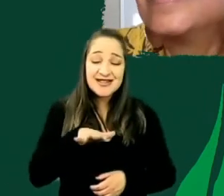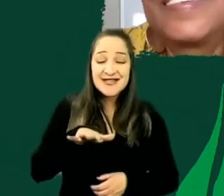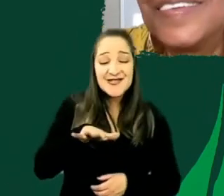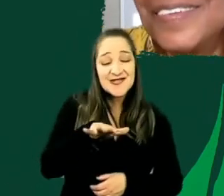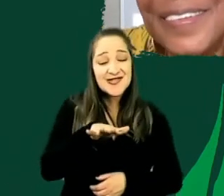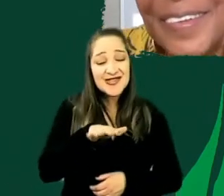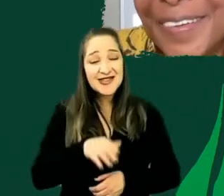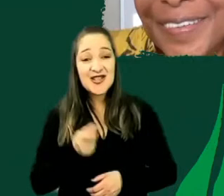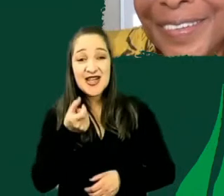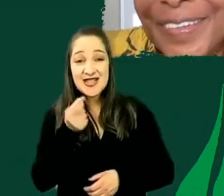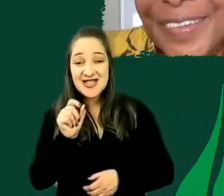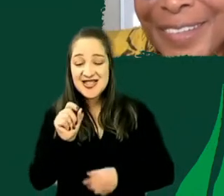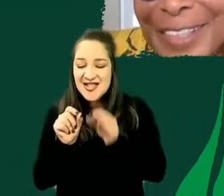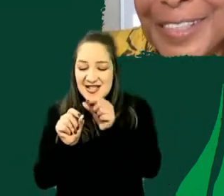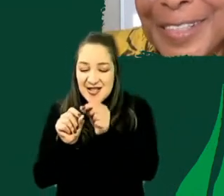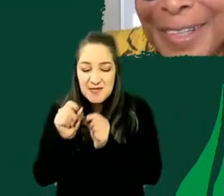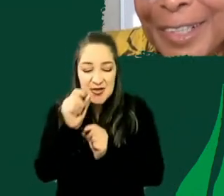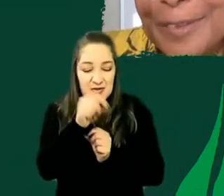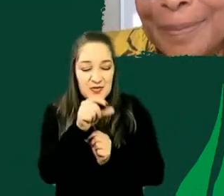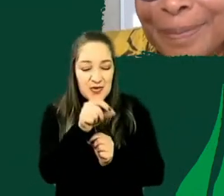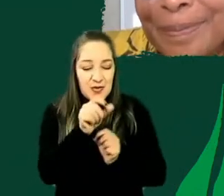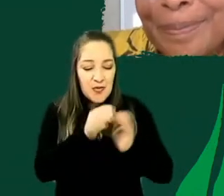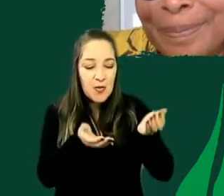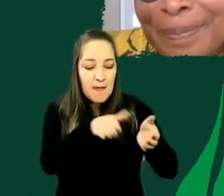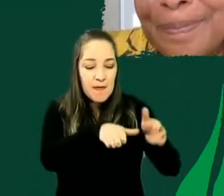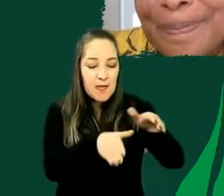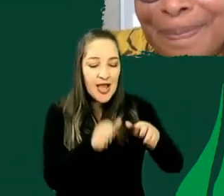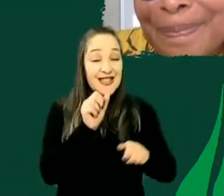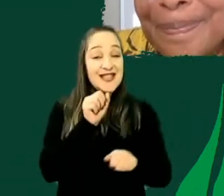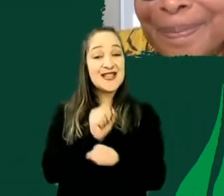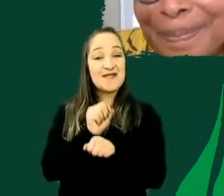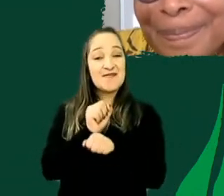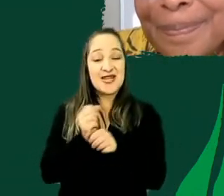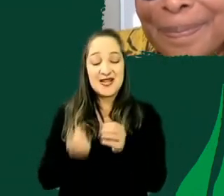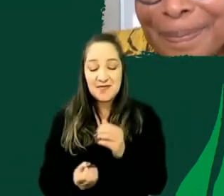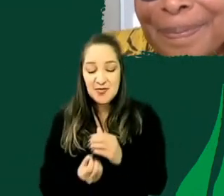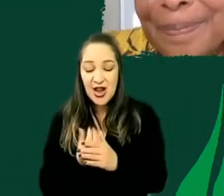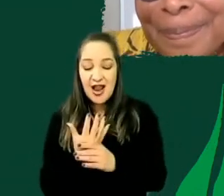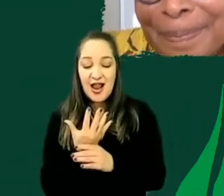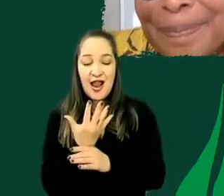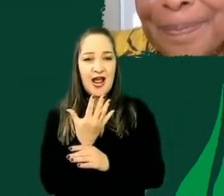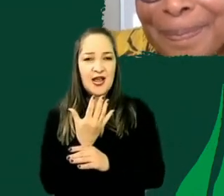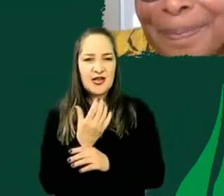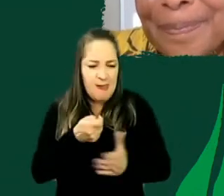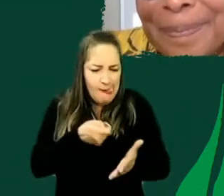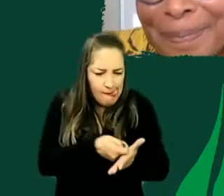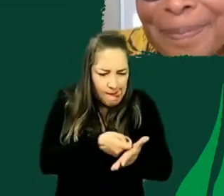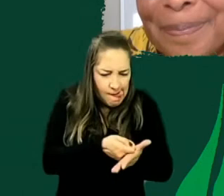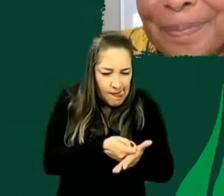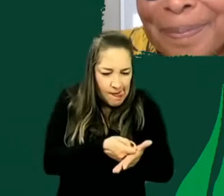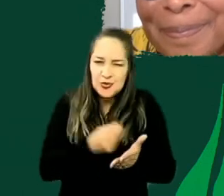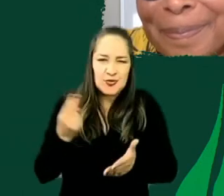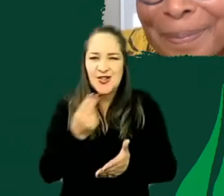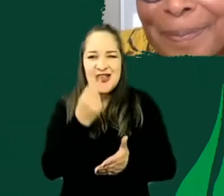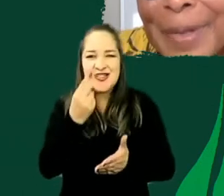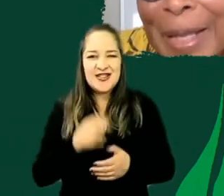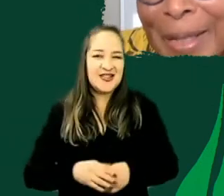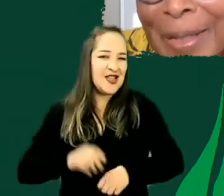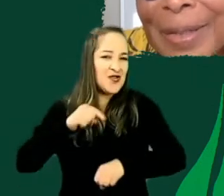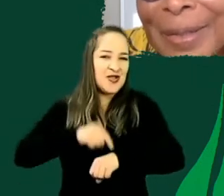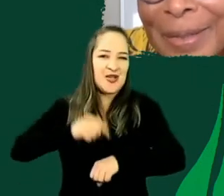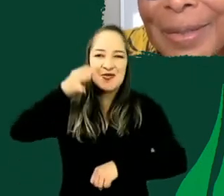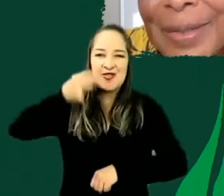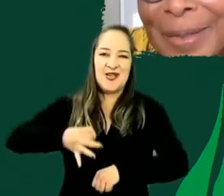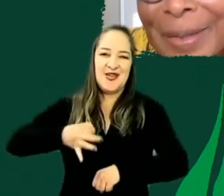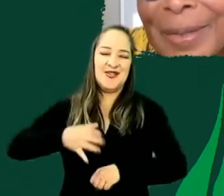that grow. You plant the seed and you just watch and wait for it to grow. It'll grow